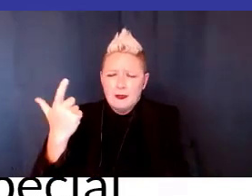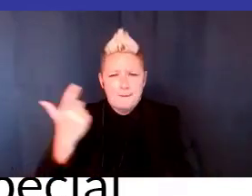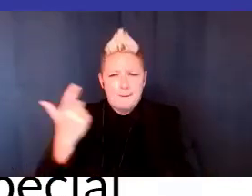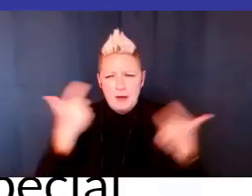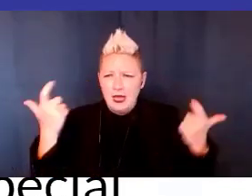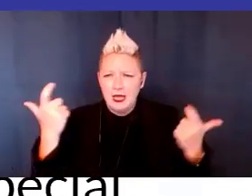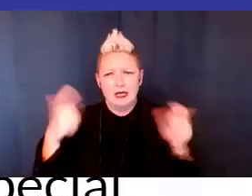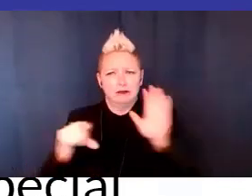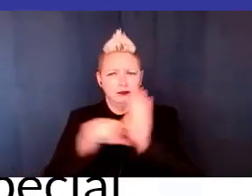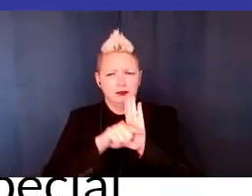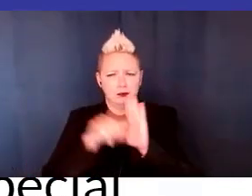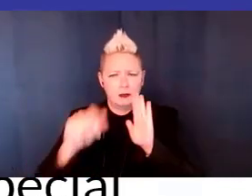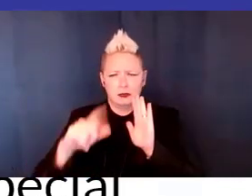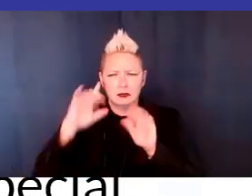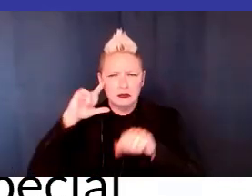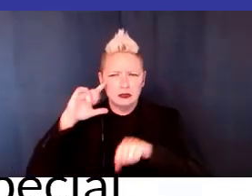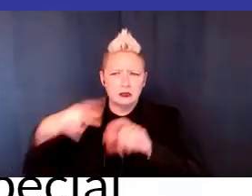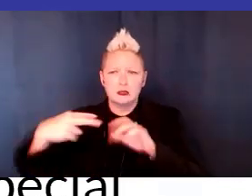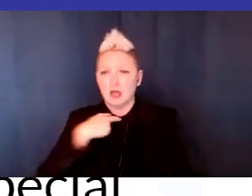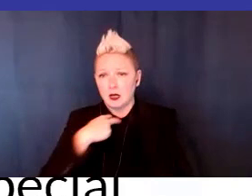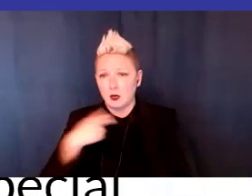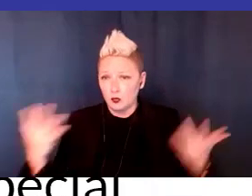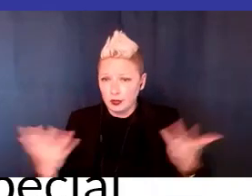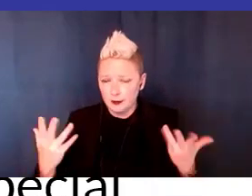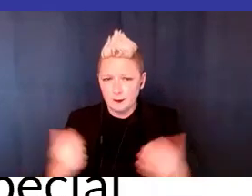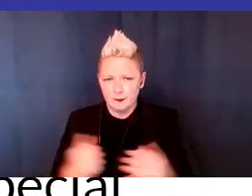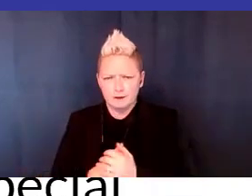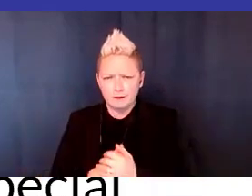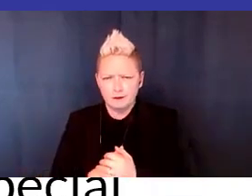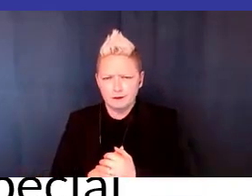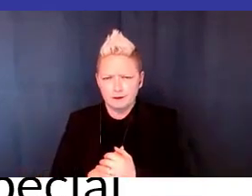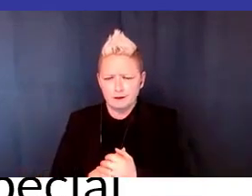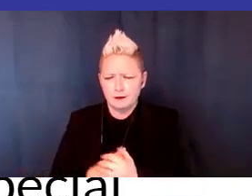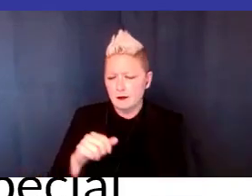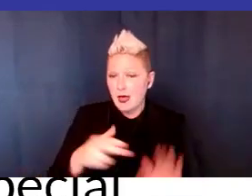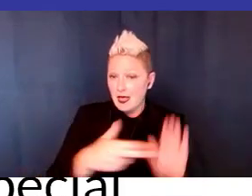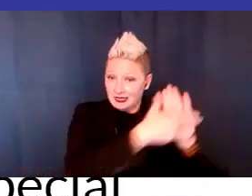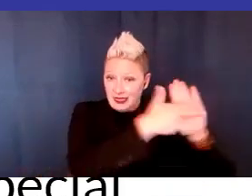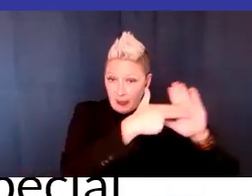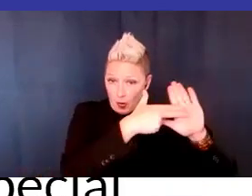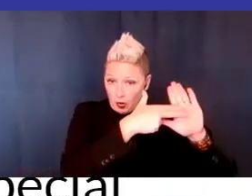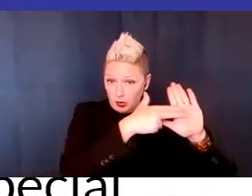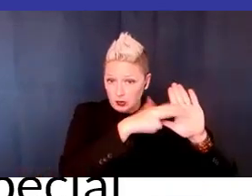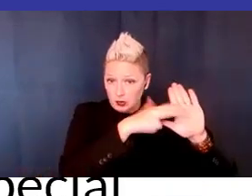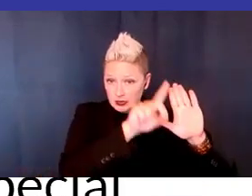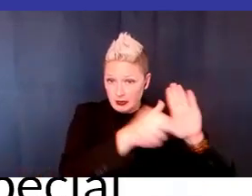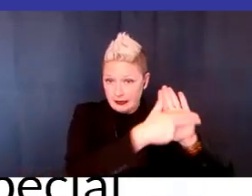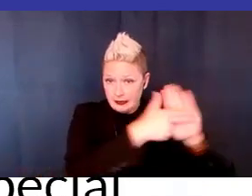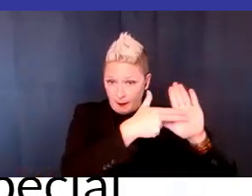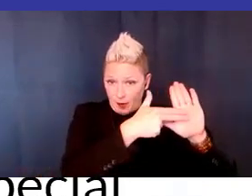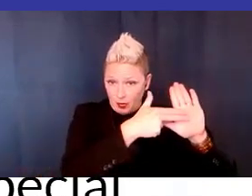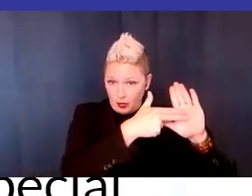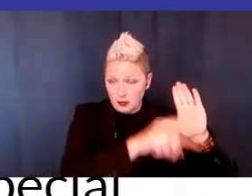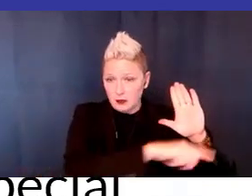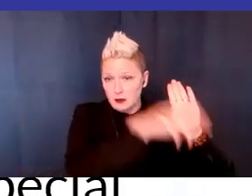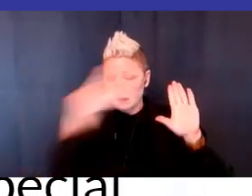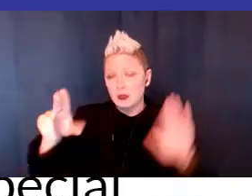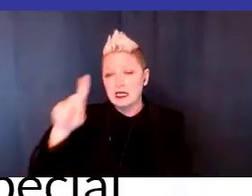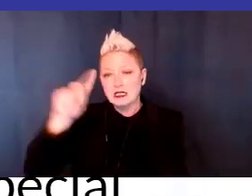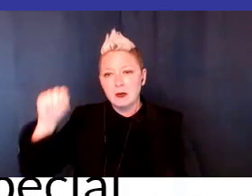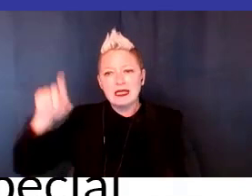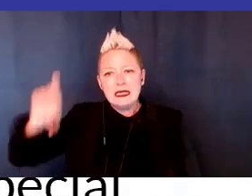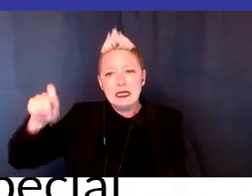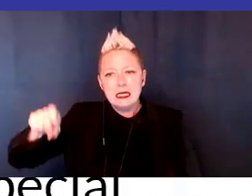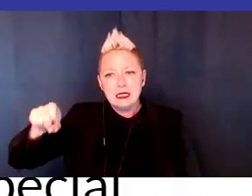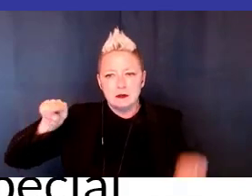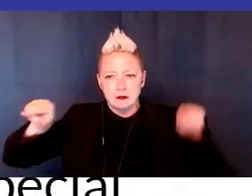would get stuck on is the difference between a disability label and a disability-related need. And